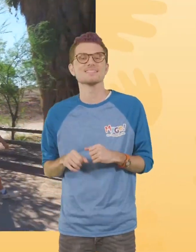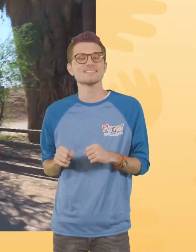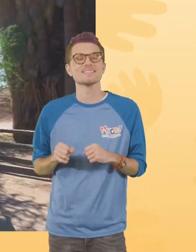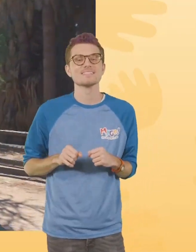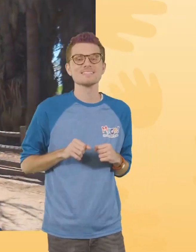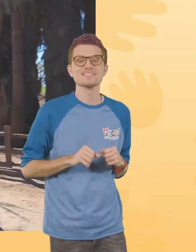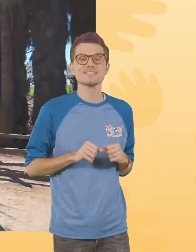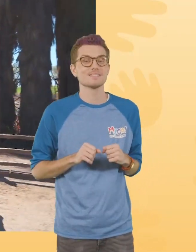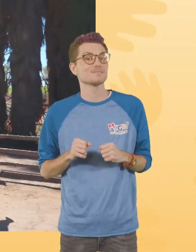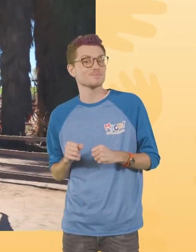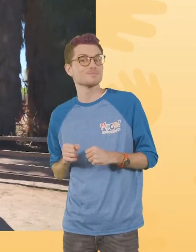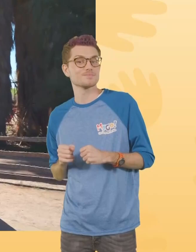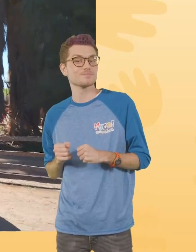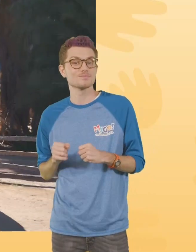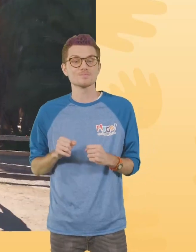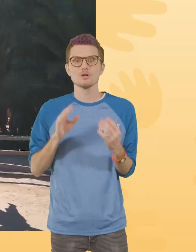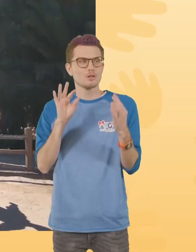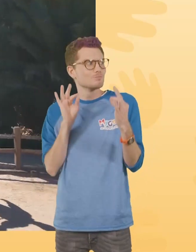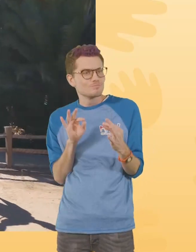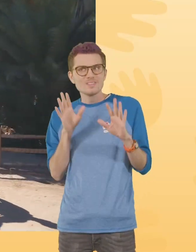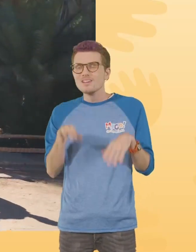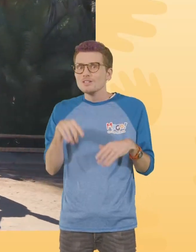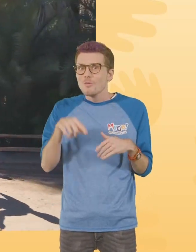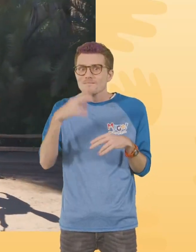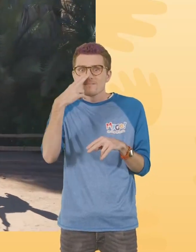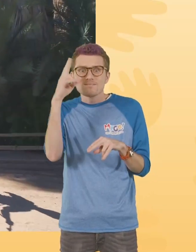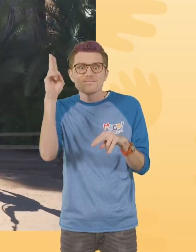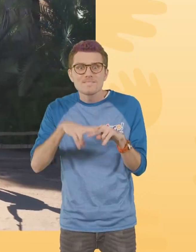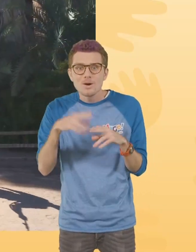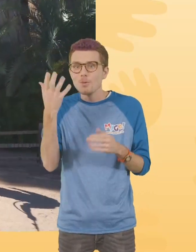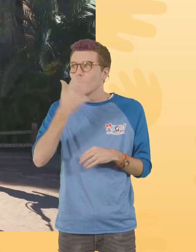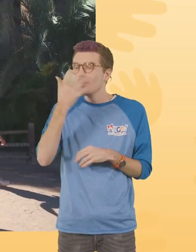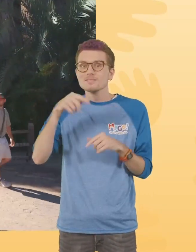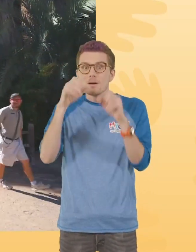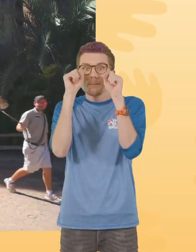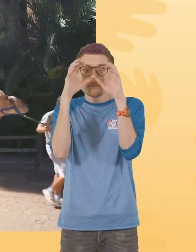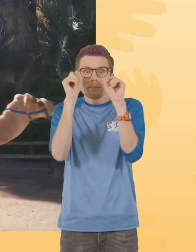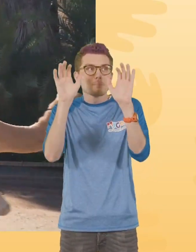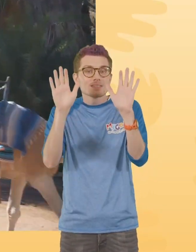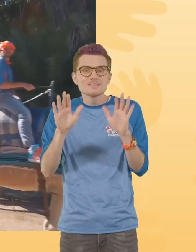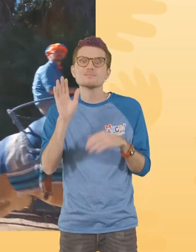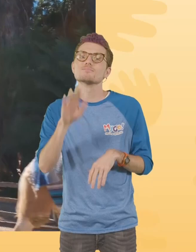Whoa. All right, this is pretty fun.